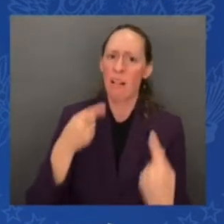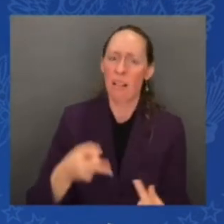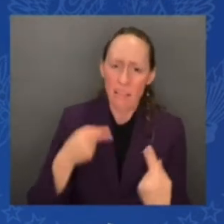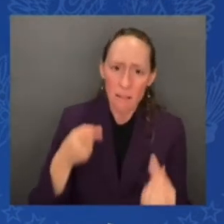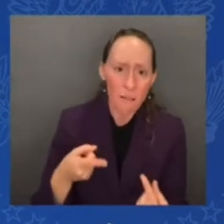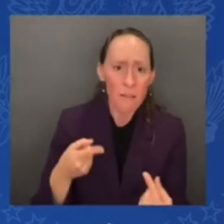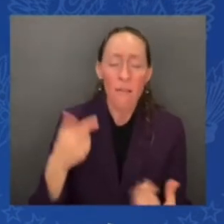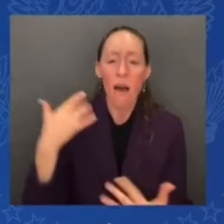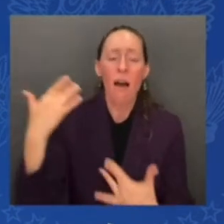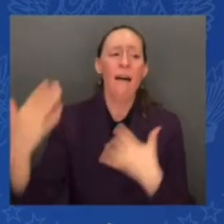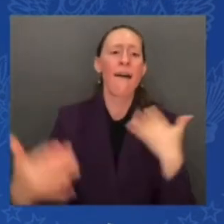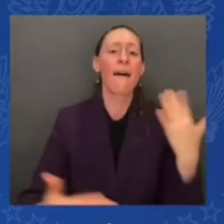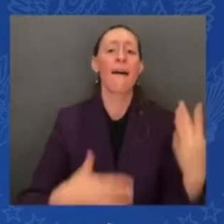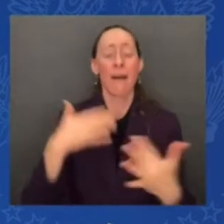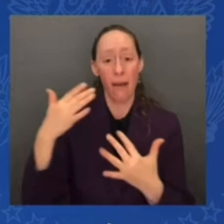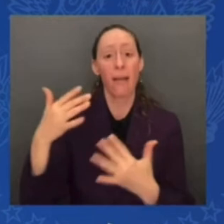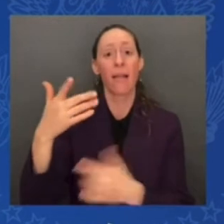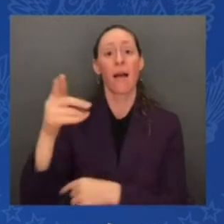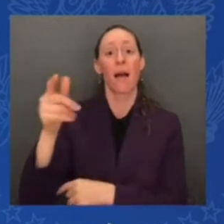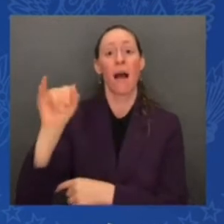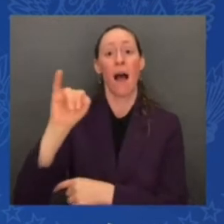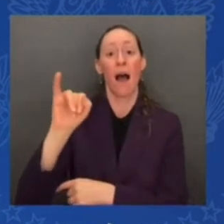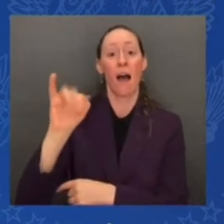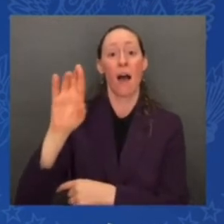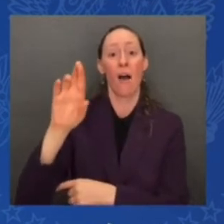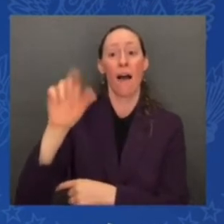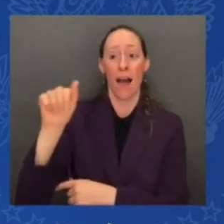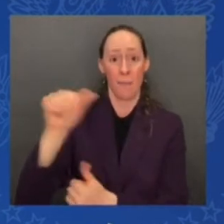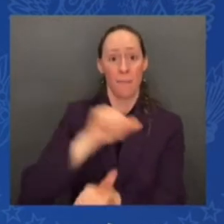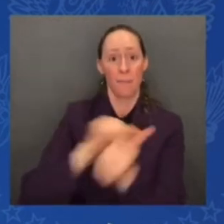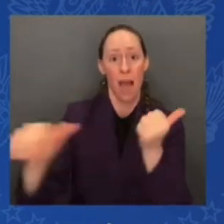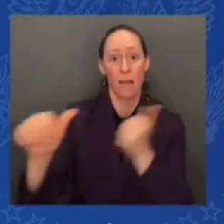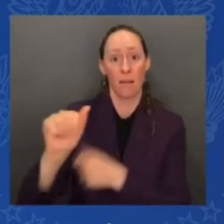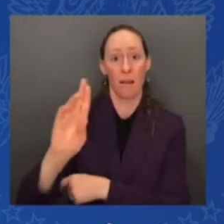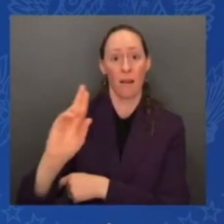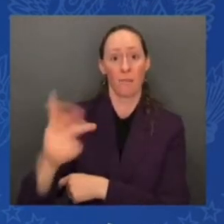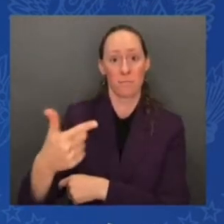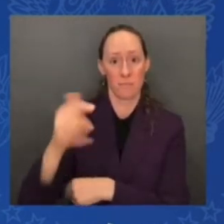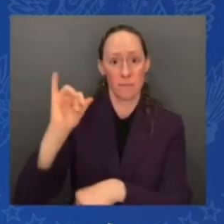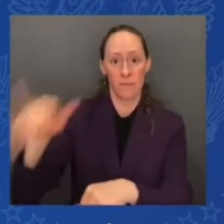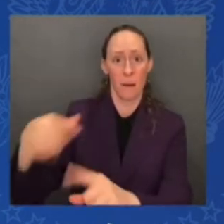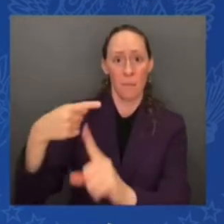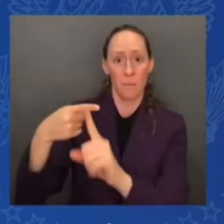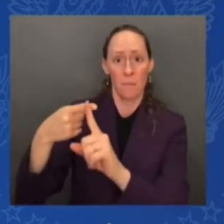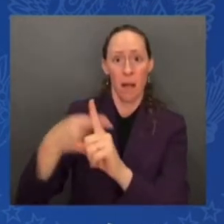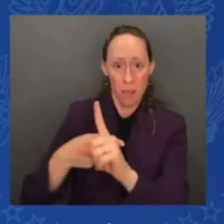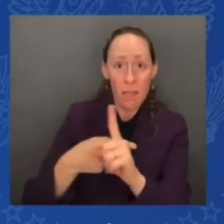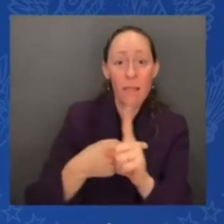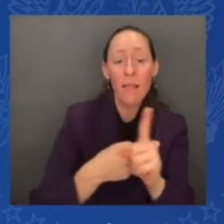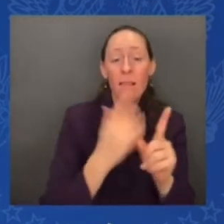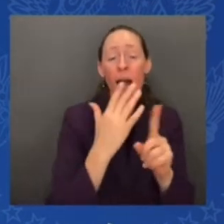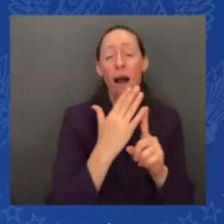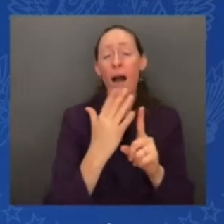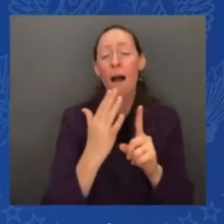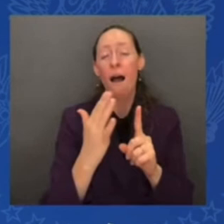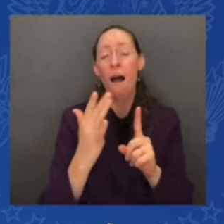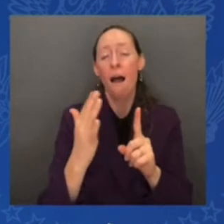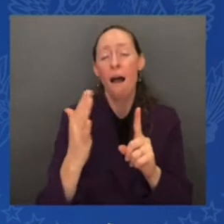later, we received the largest wind tower order we have received in the history of the company.